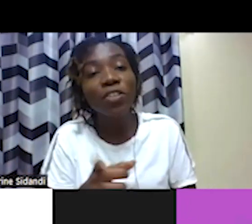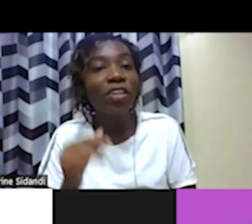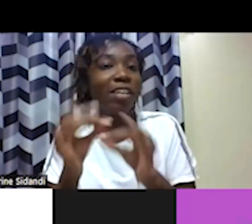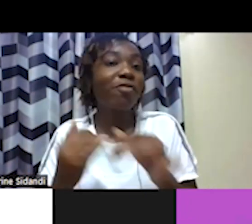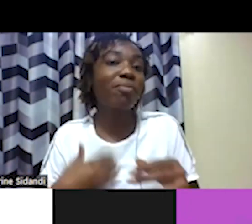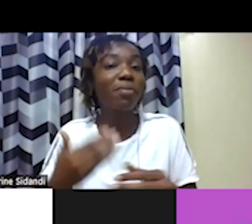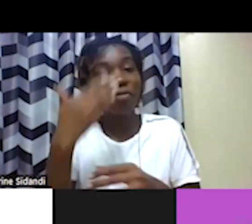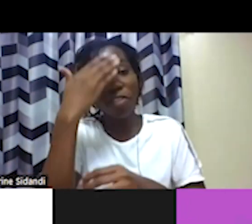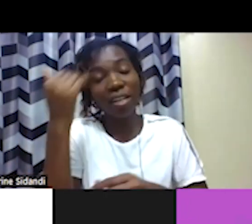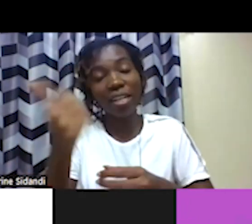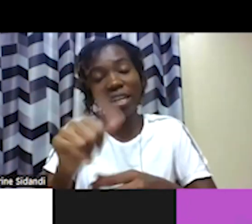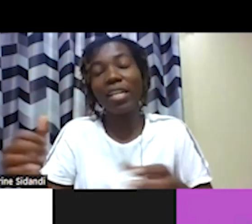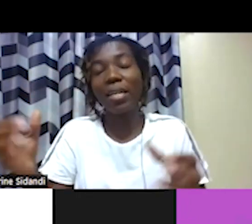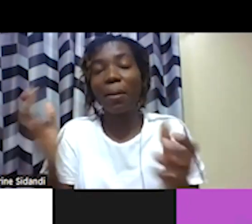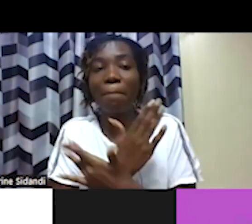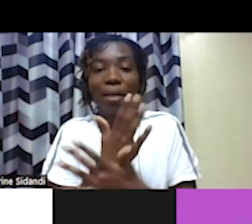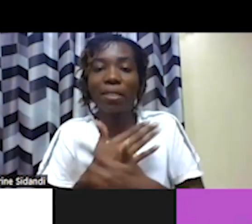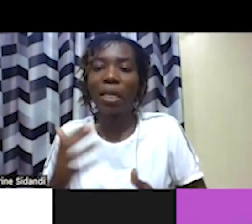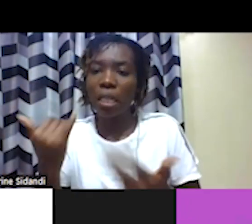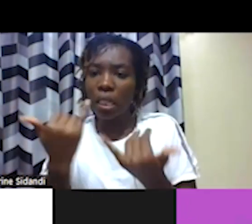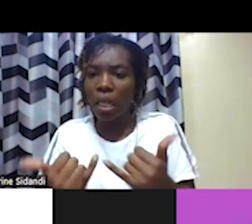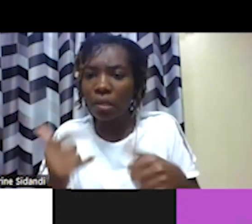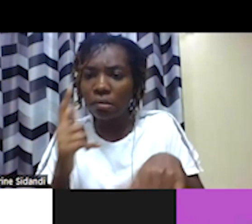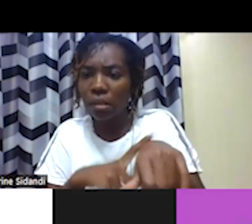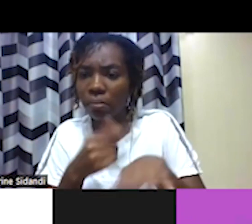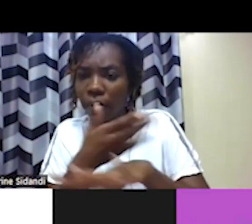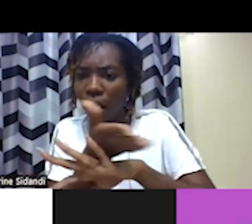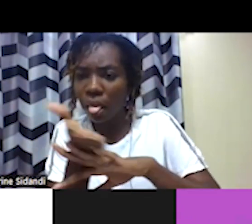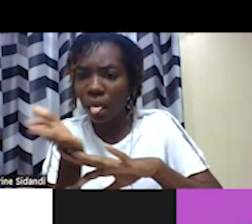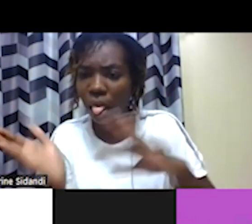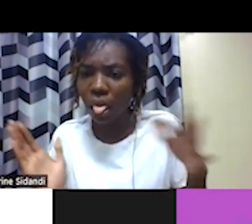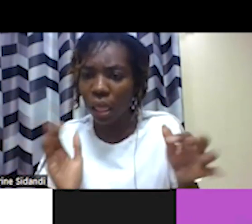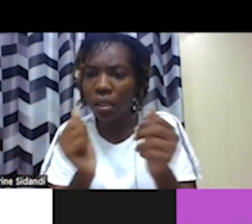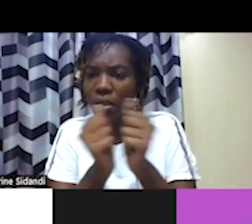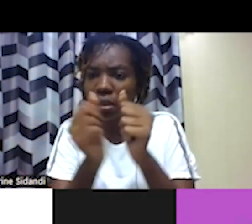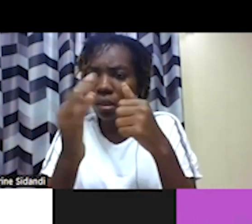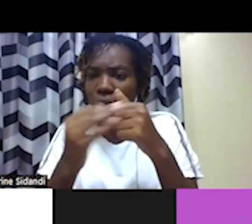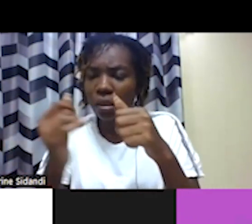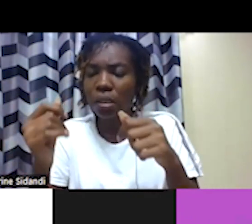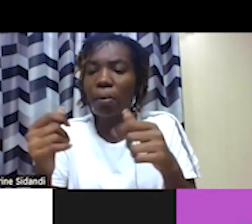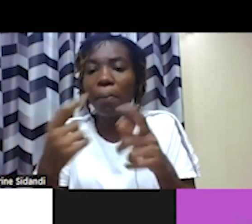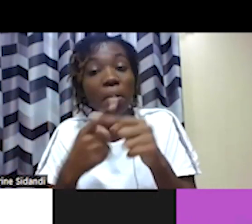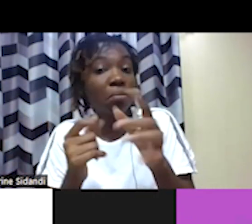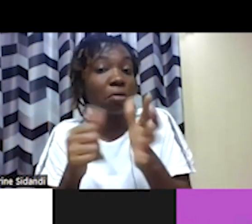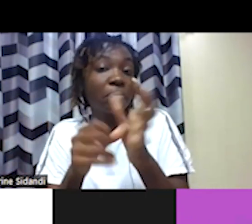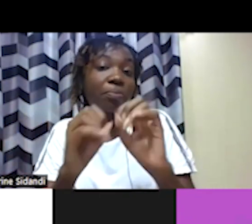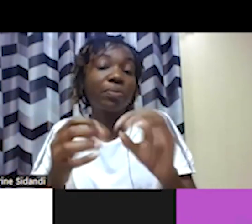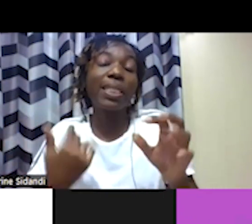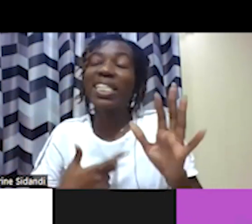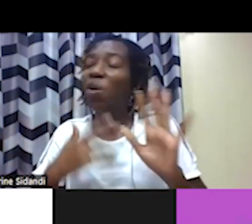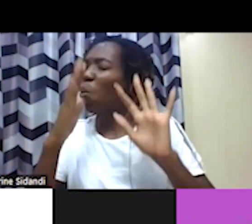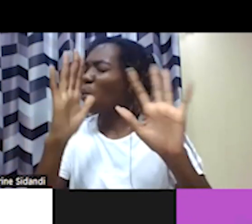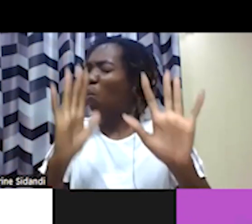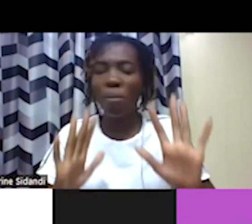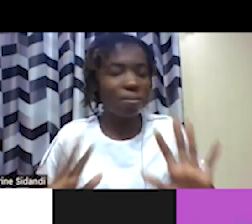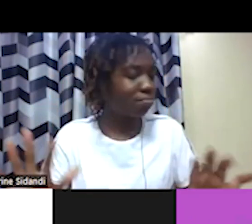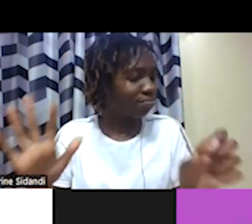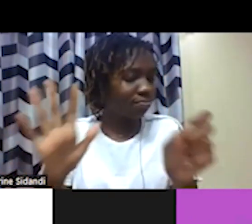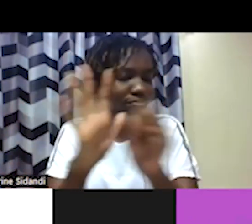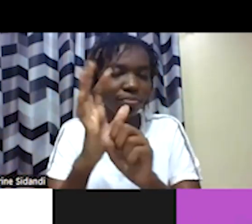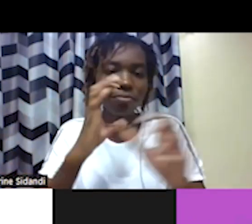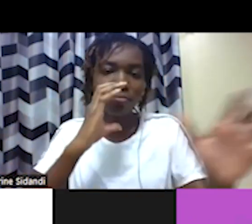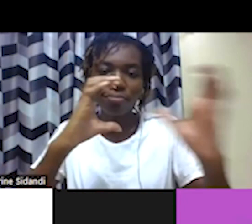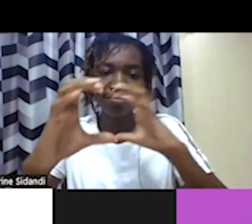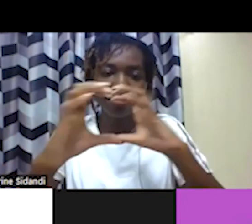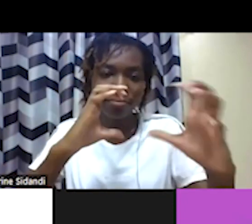allow us to just get into the session. It's already, we are already time barred, and we are set for an amazing, amazing, amazing